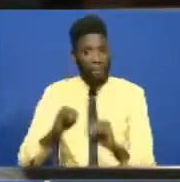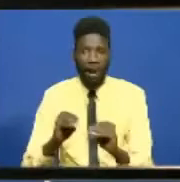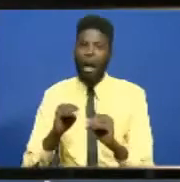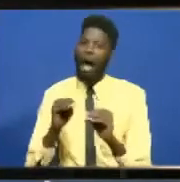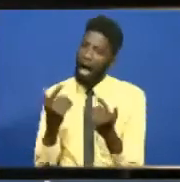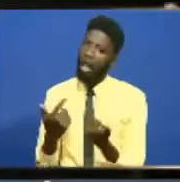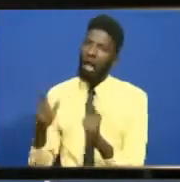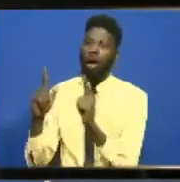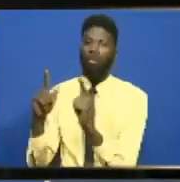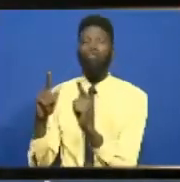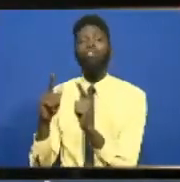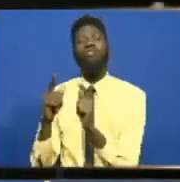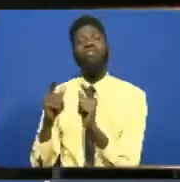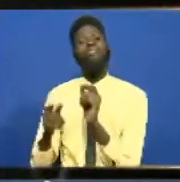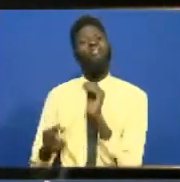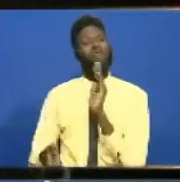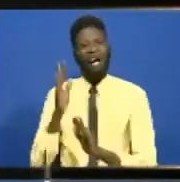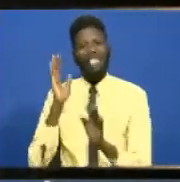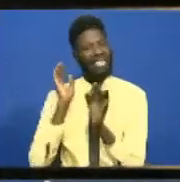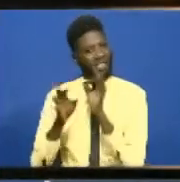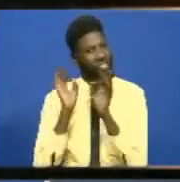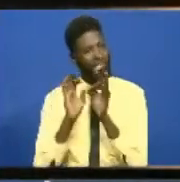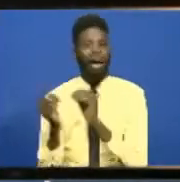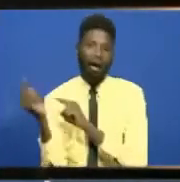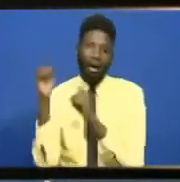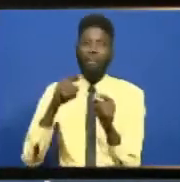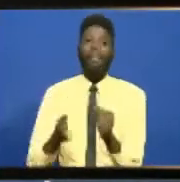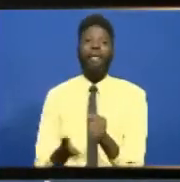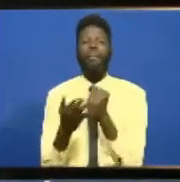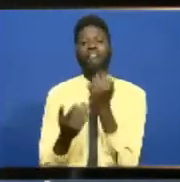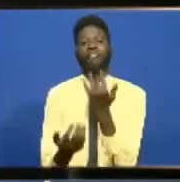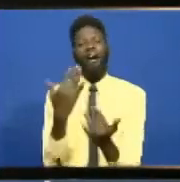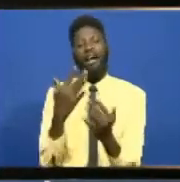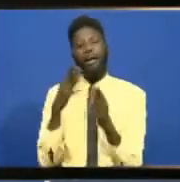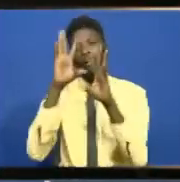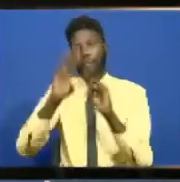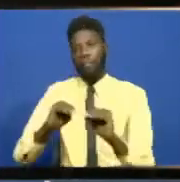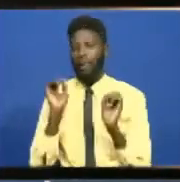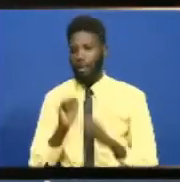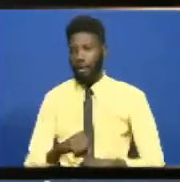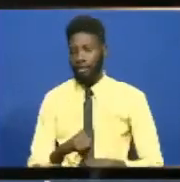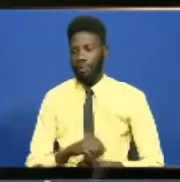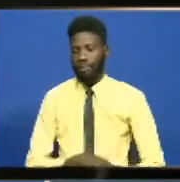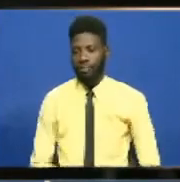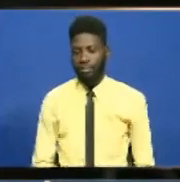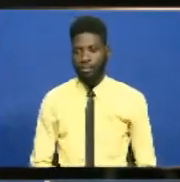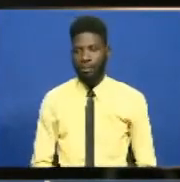Reporting for Channel 1 News, I am Cynthia Monene.